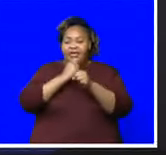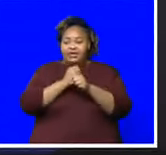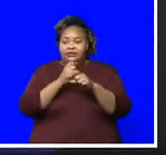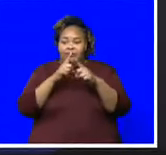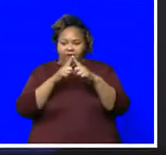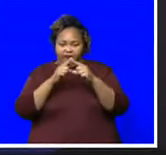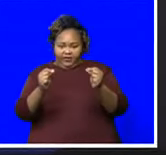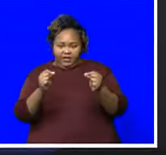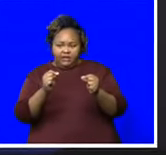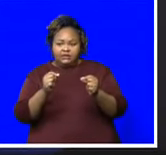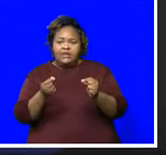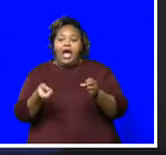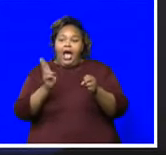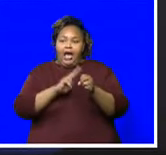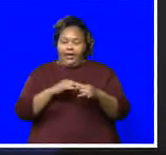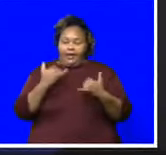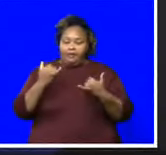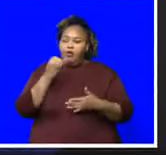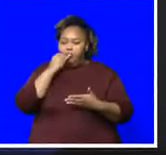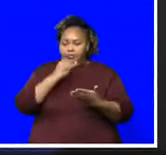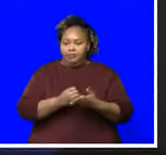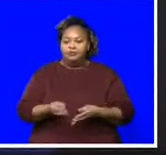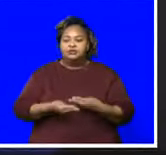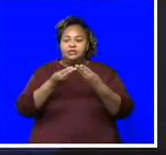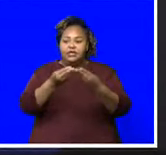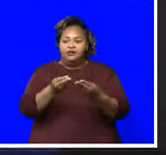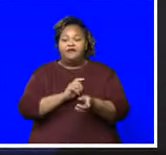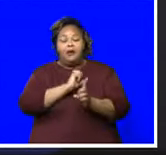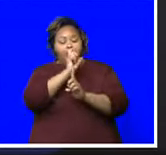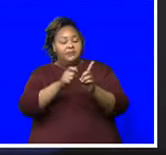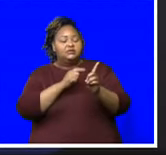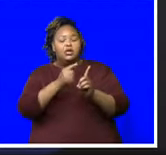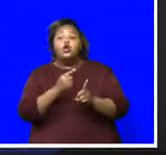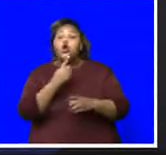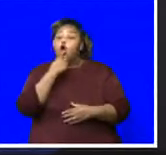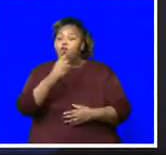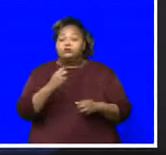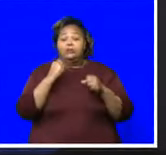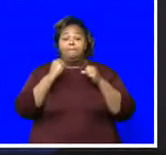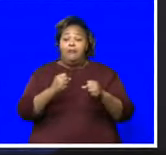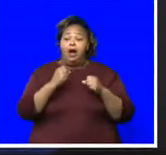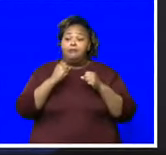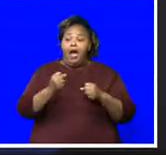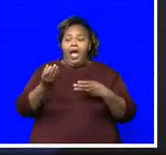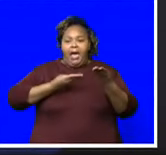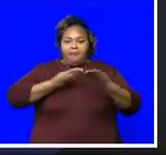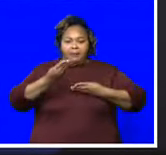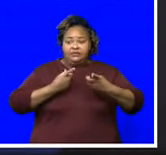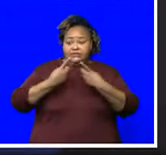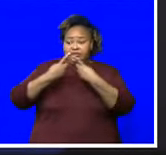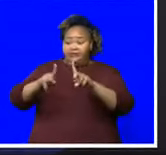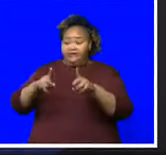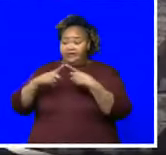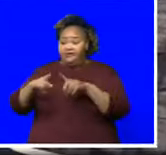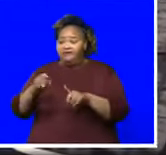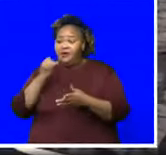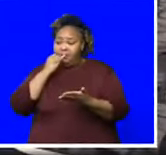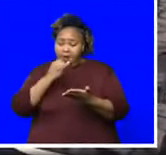ke kabusha khona lapho. Dlamini uthi batawuqinisekisa ukuthi tonke tinkampani letithole